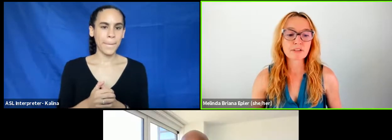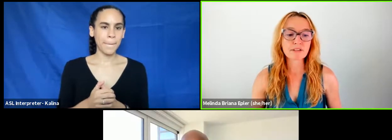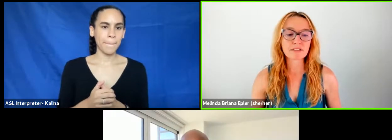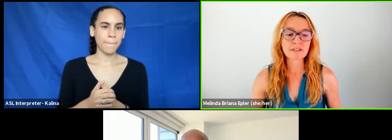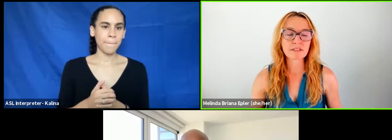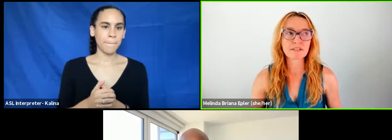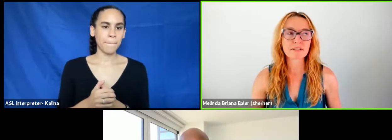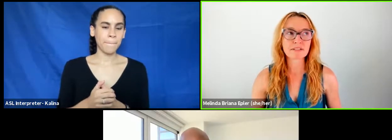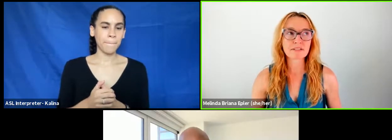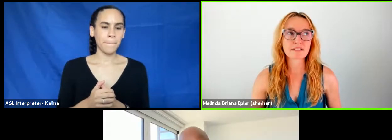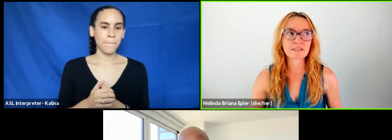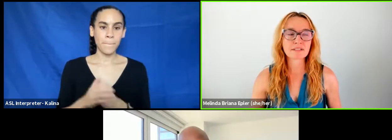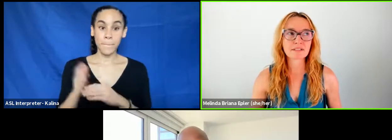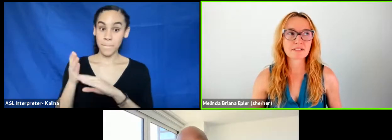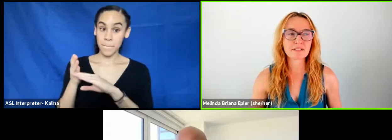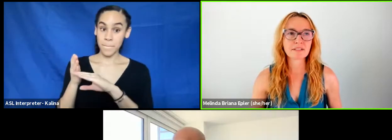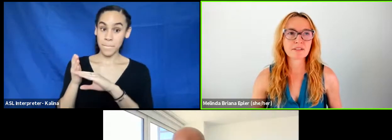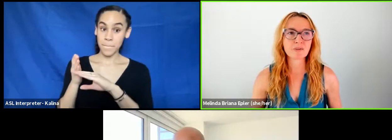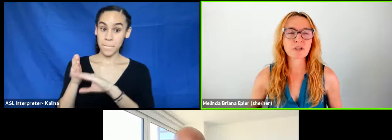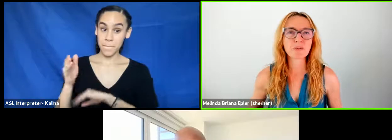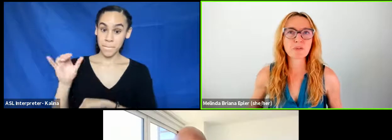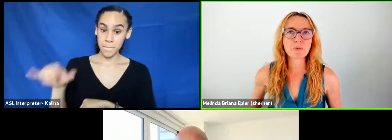from there,